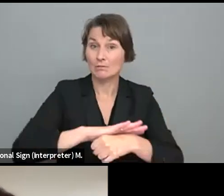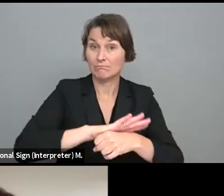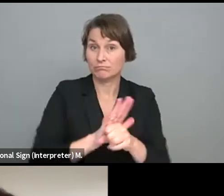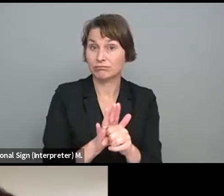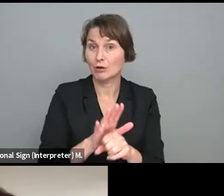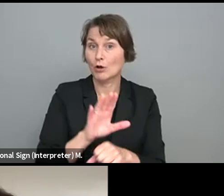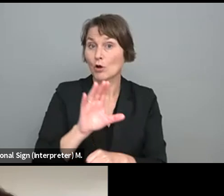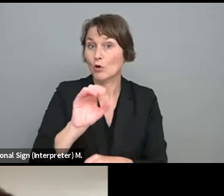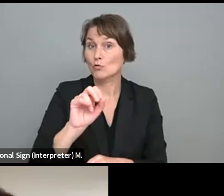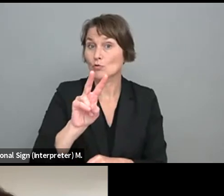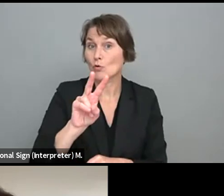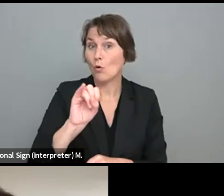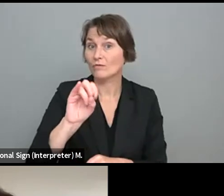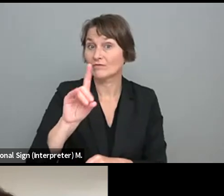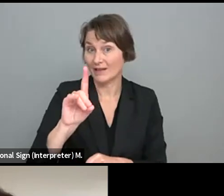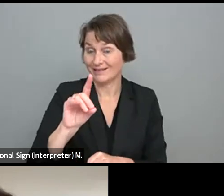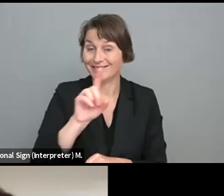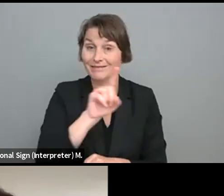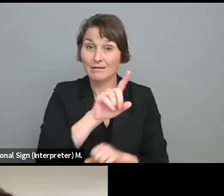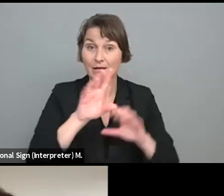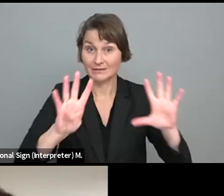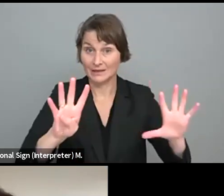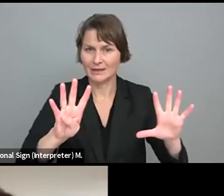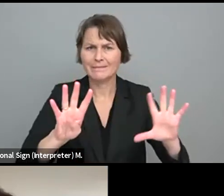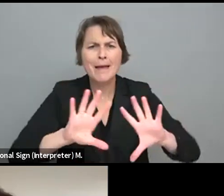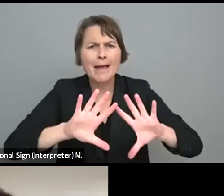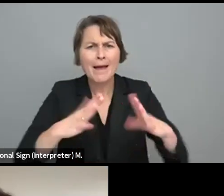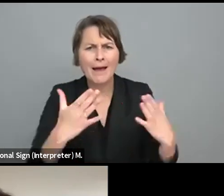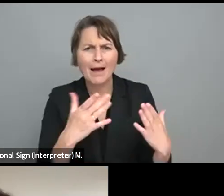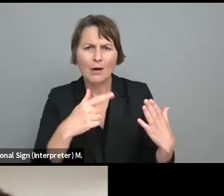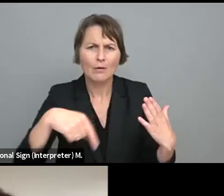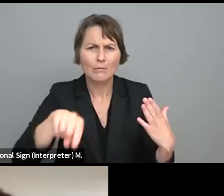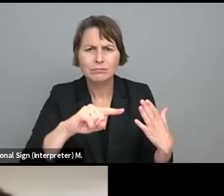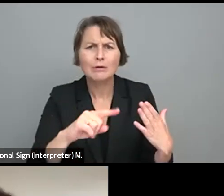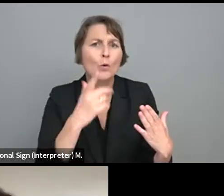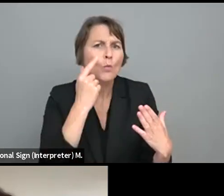the situation of women workers in Morocco?